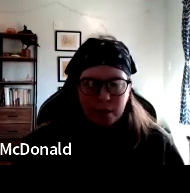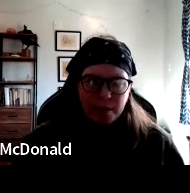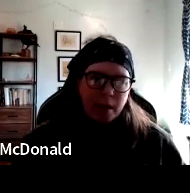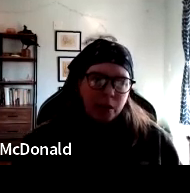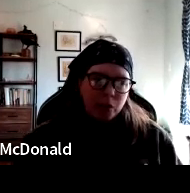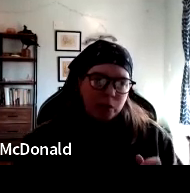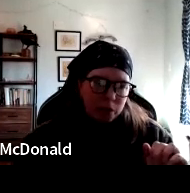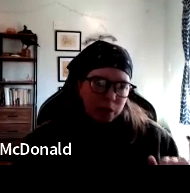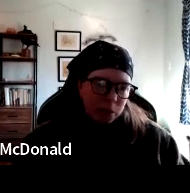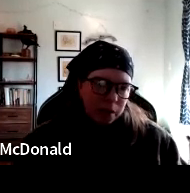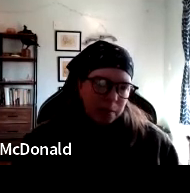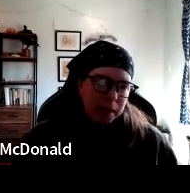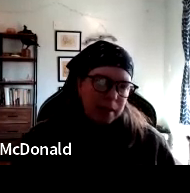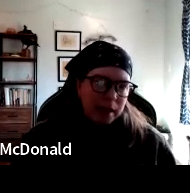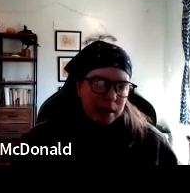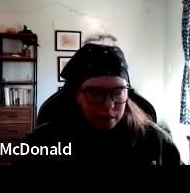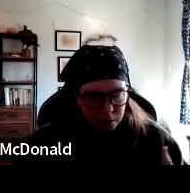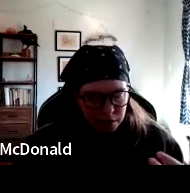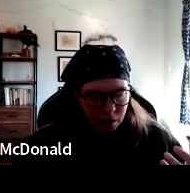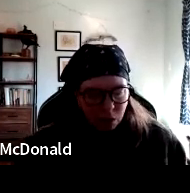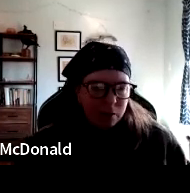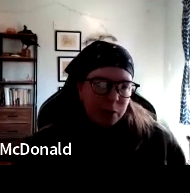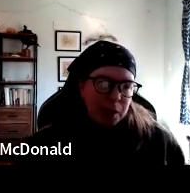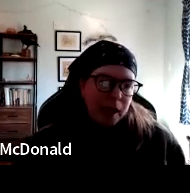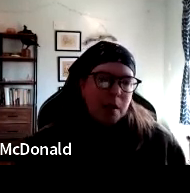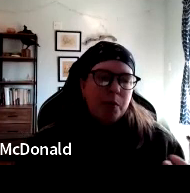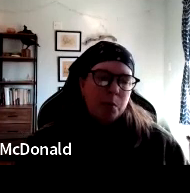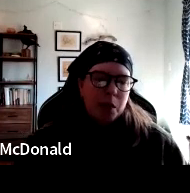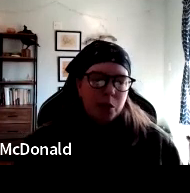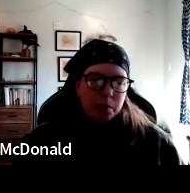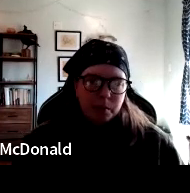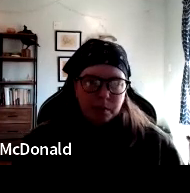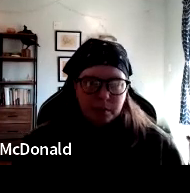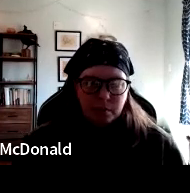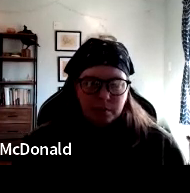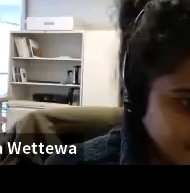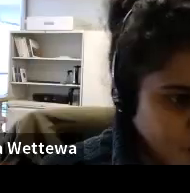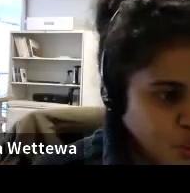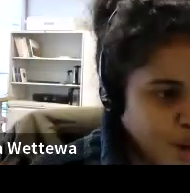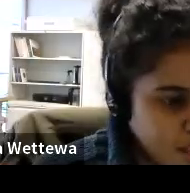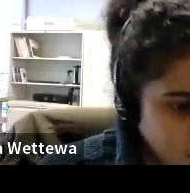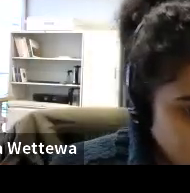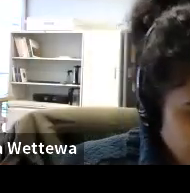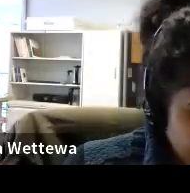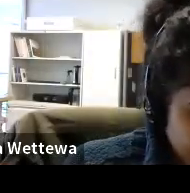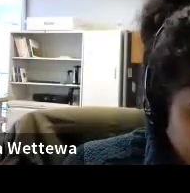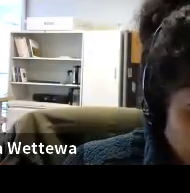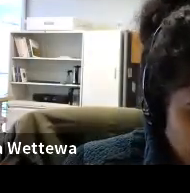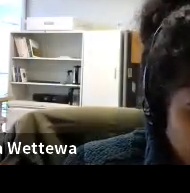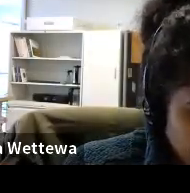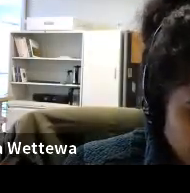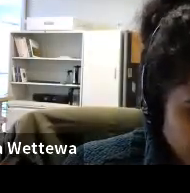Miss Aranga's. So don't worry about that. They're still all from the cap of the mushroom. yes, while you look at